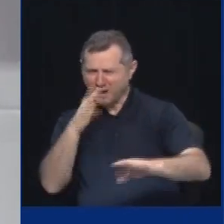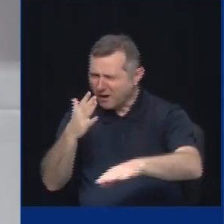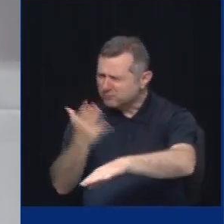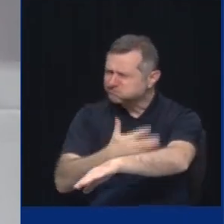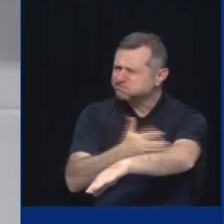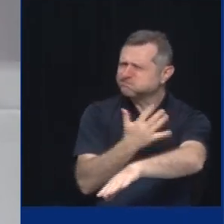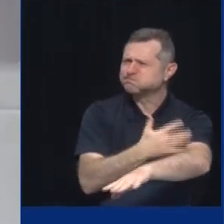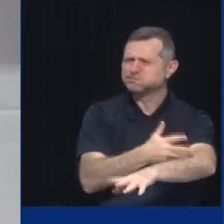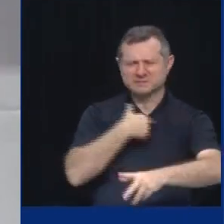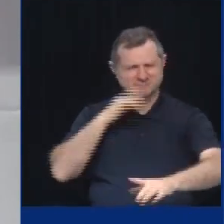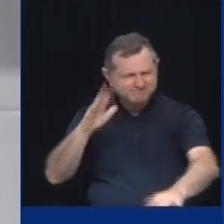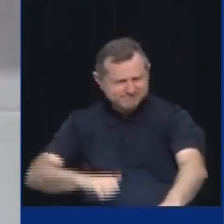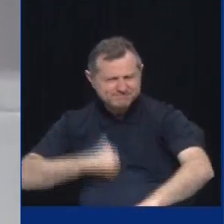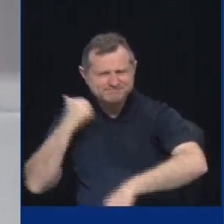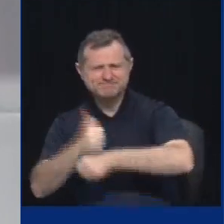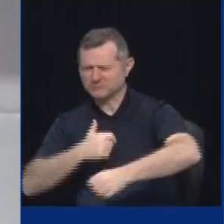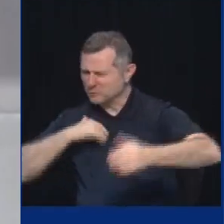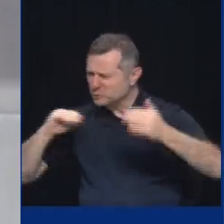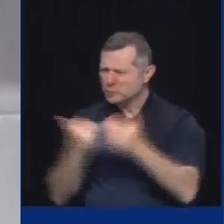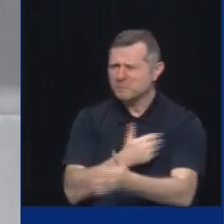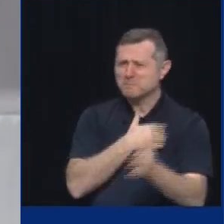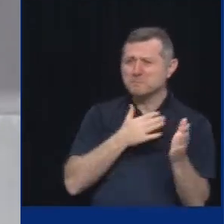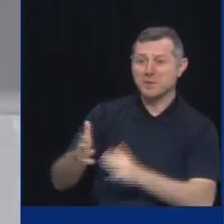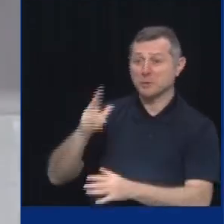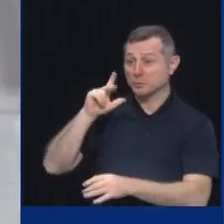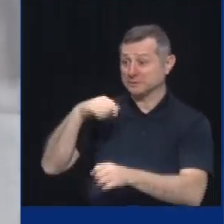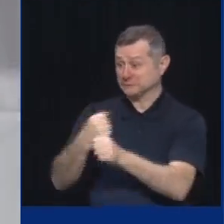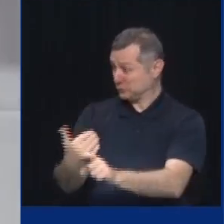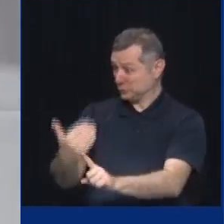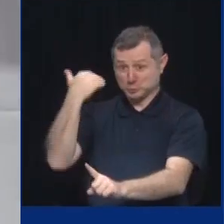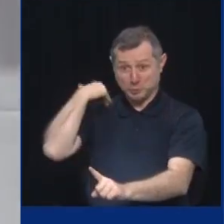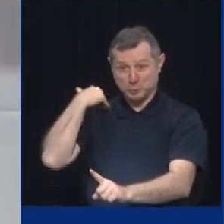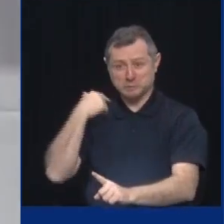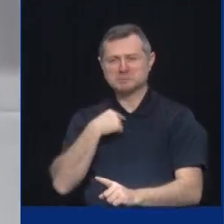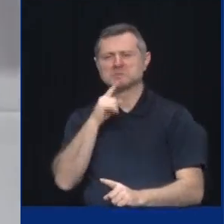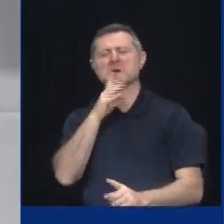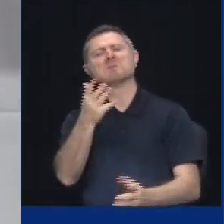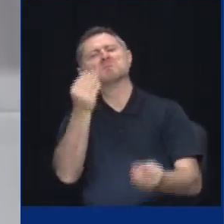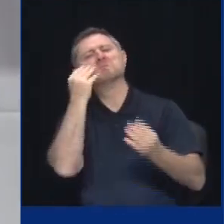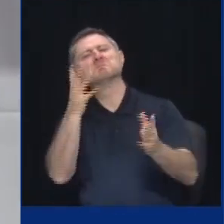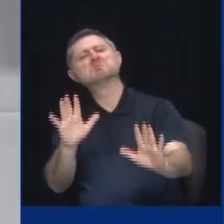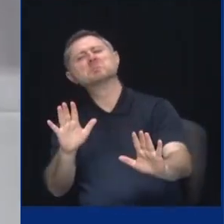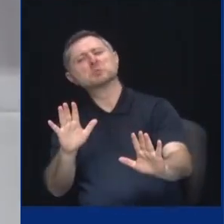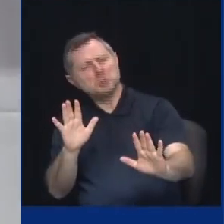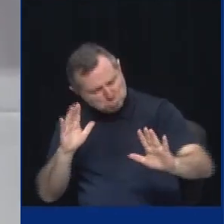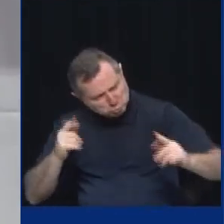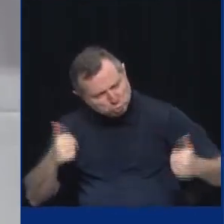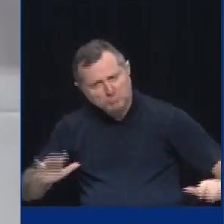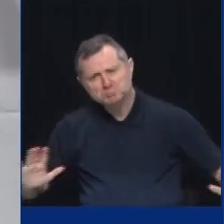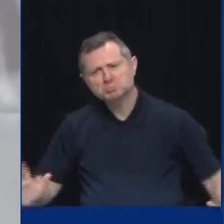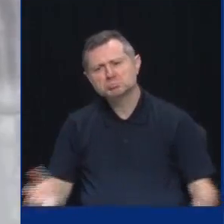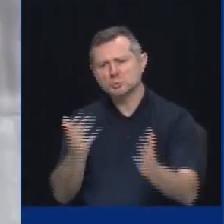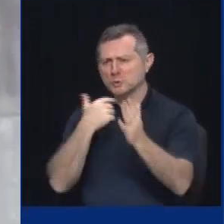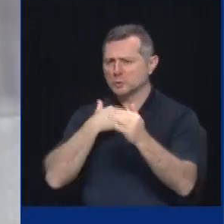23 years ago, New York City signed an agreement that said they would make their best efforts to move the tow pound as soon as